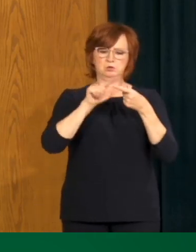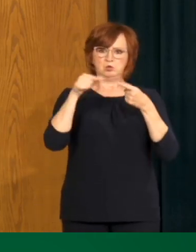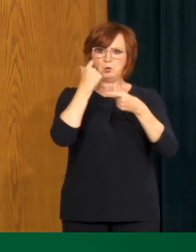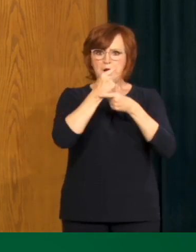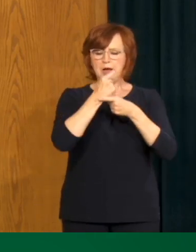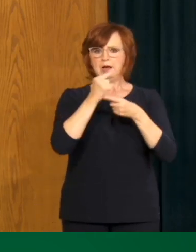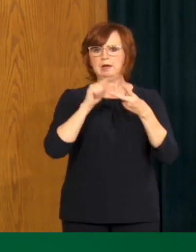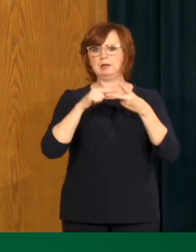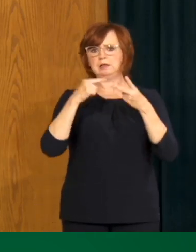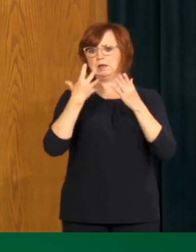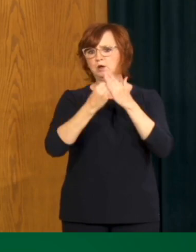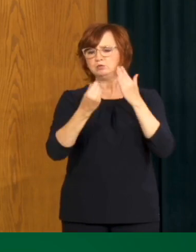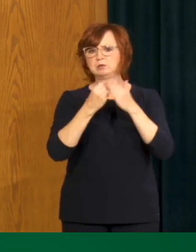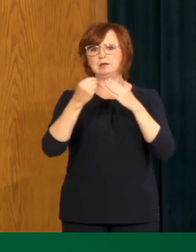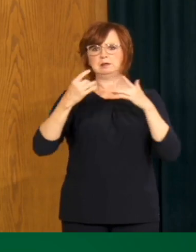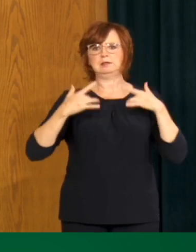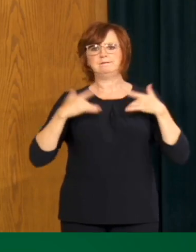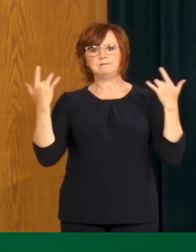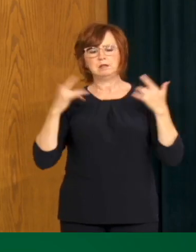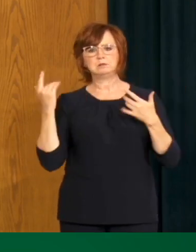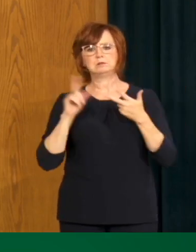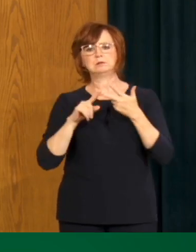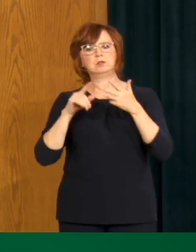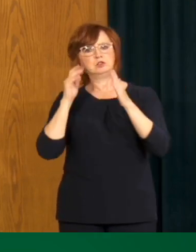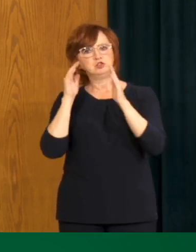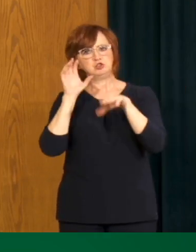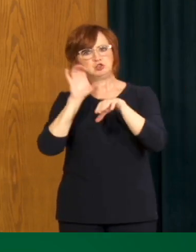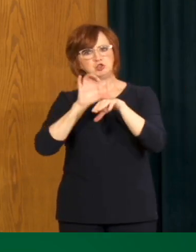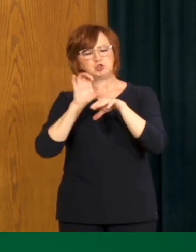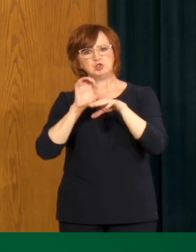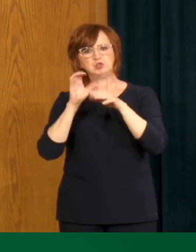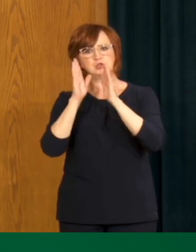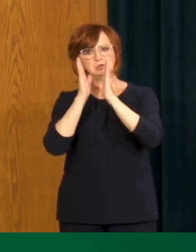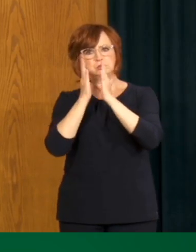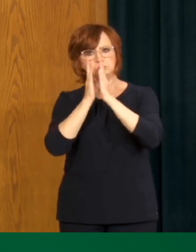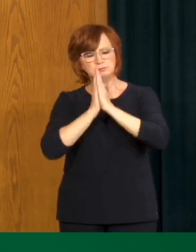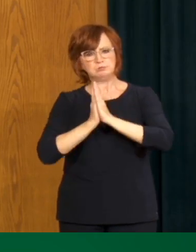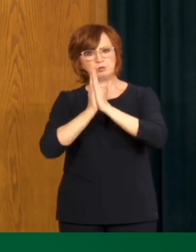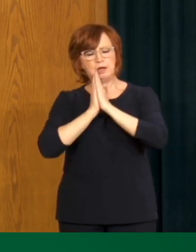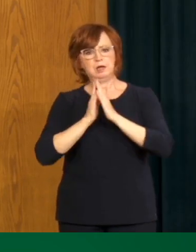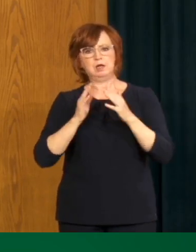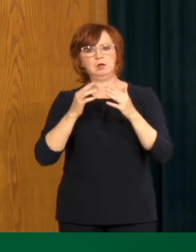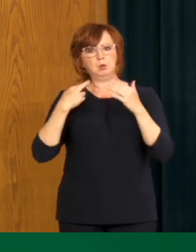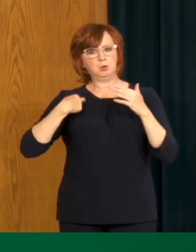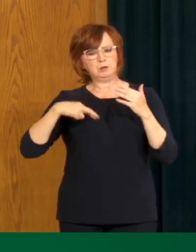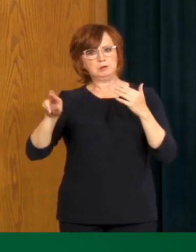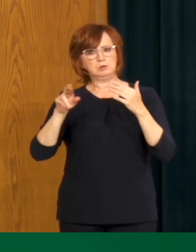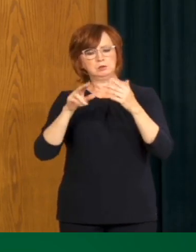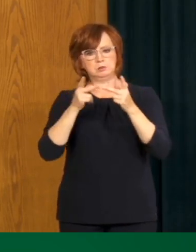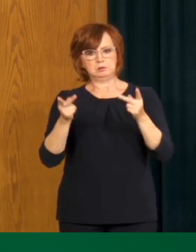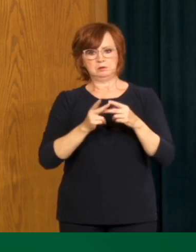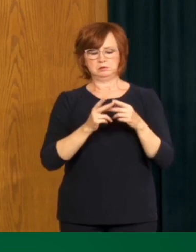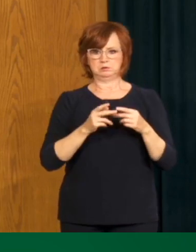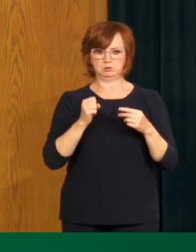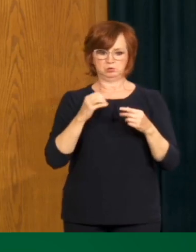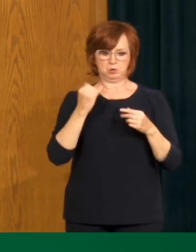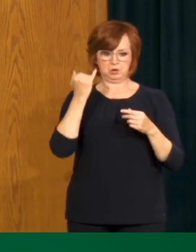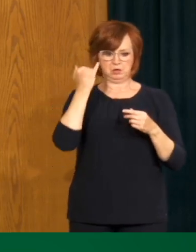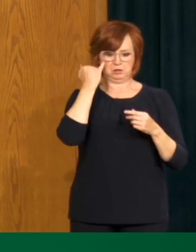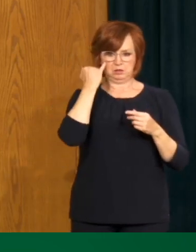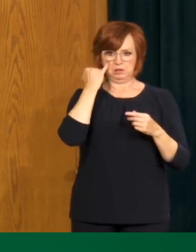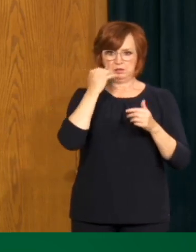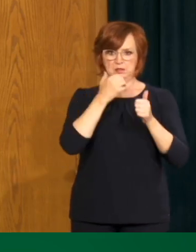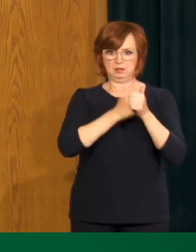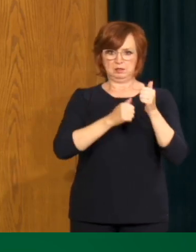events. So again, for places of worship, you can imagine a group of 30 sitting 2 meters apart. Each household is 2 meters apart, so 2 meters is quite